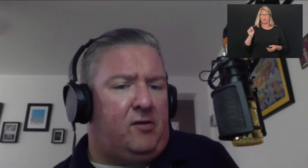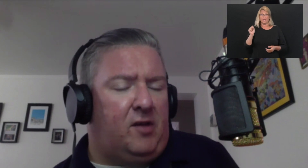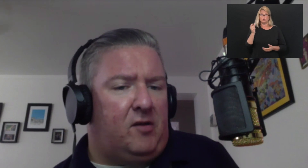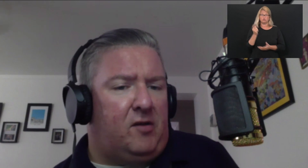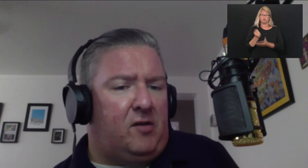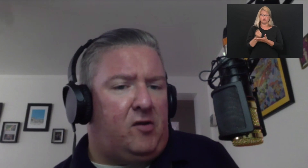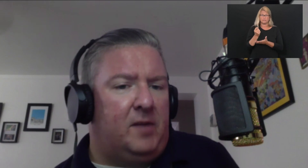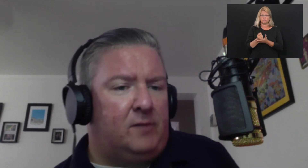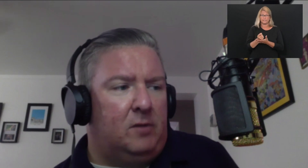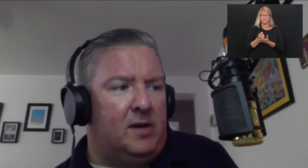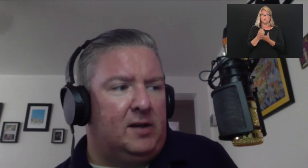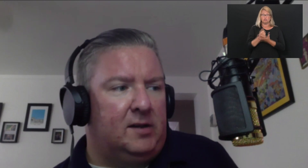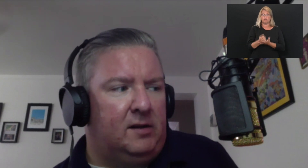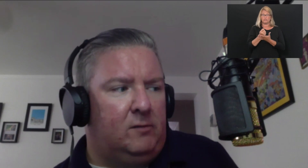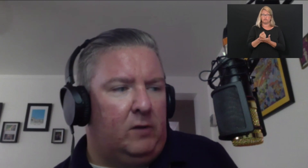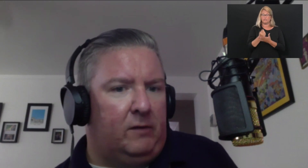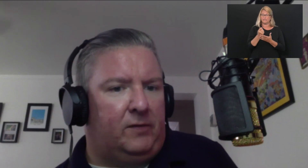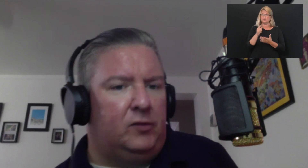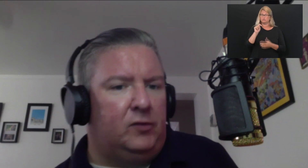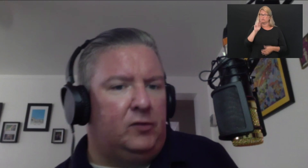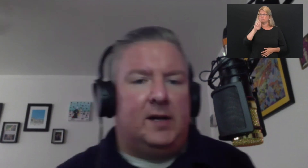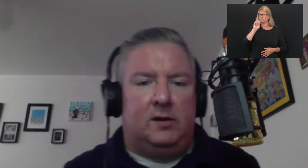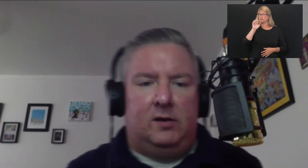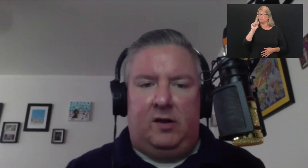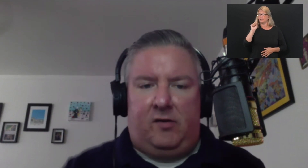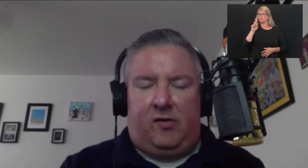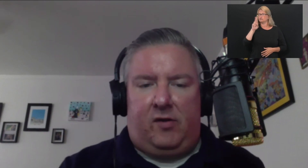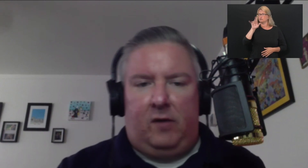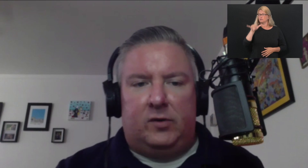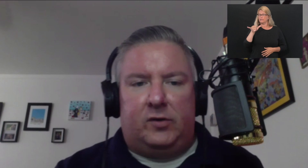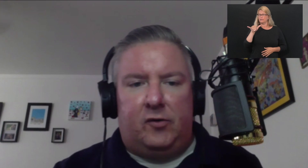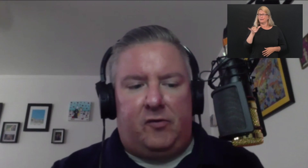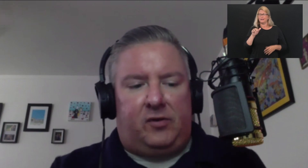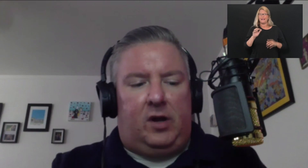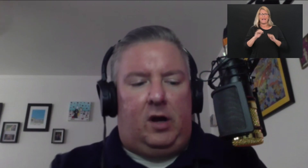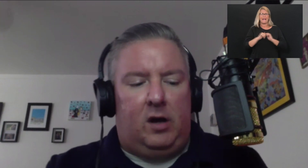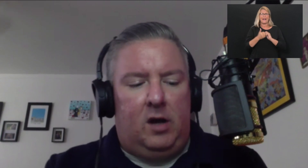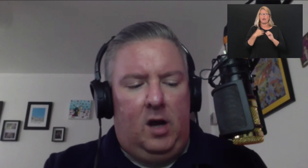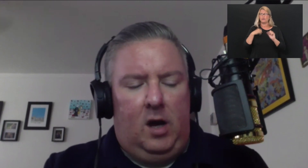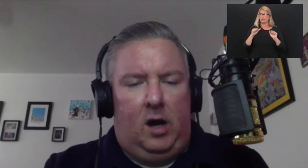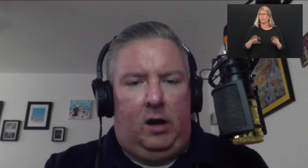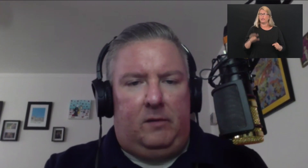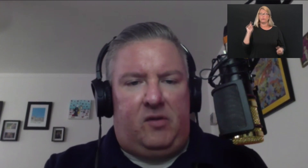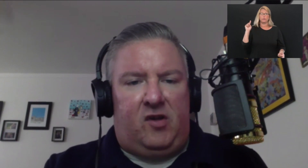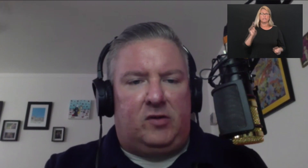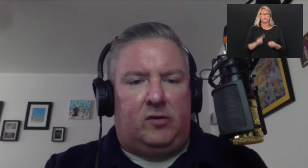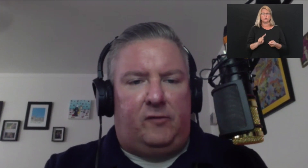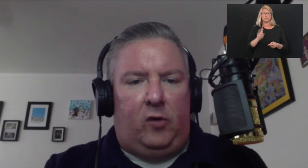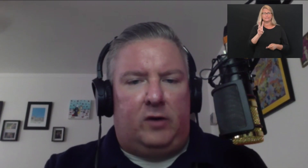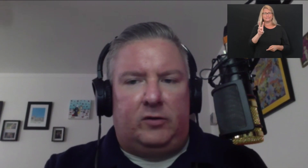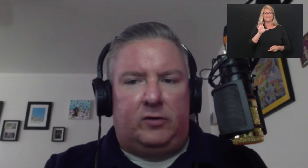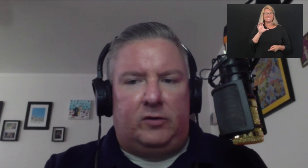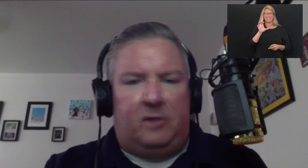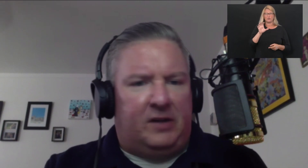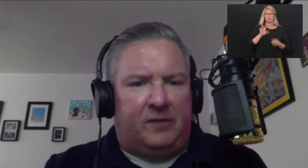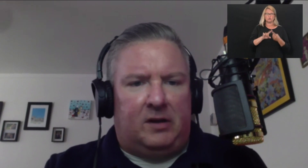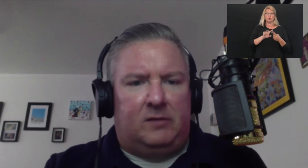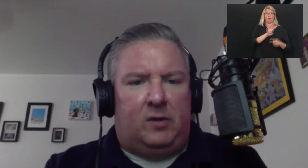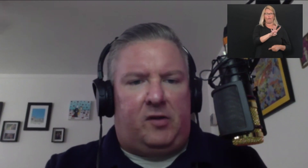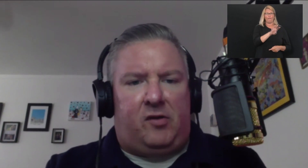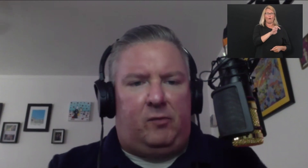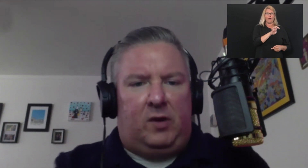is this going to be implemented with doing this reduced $600 to $400